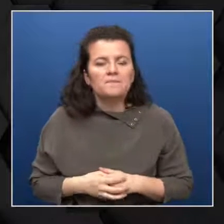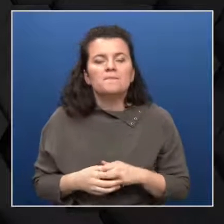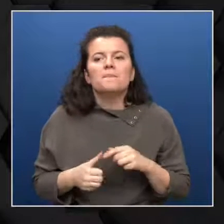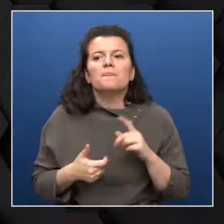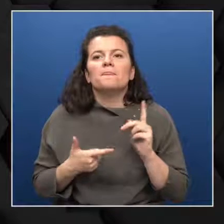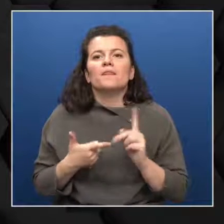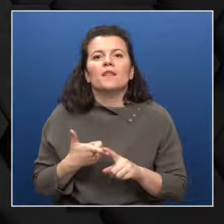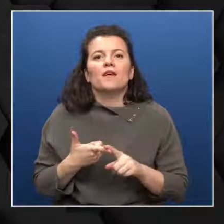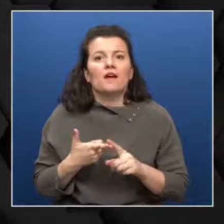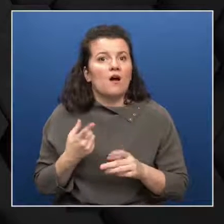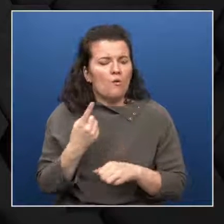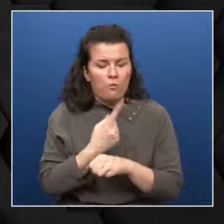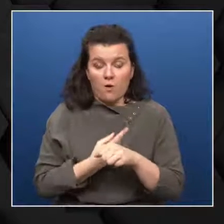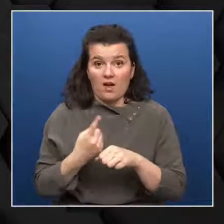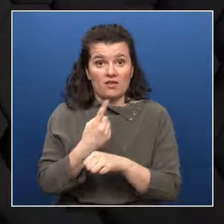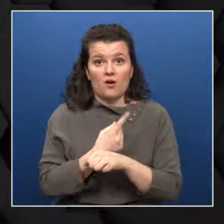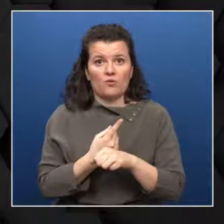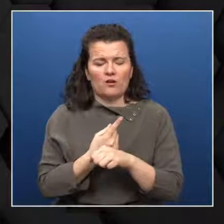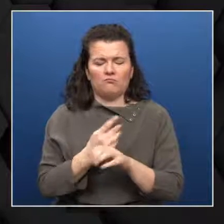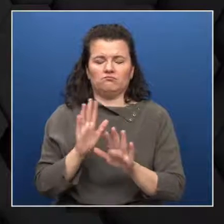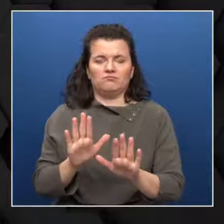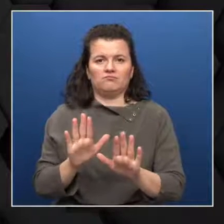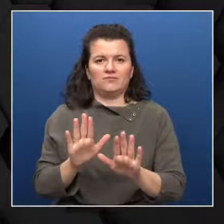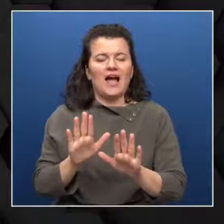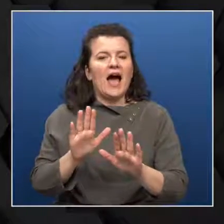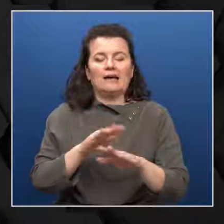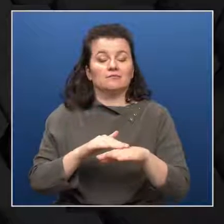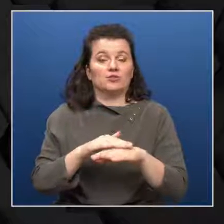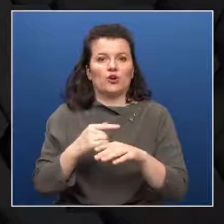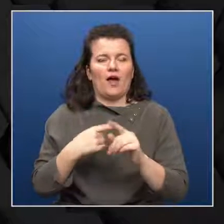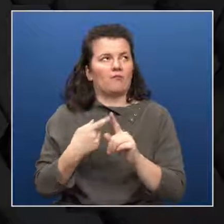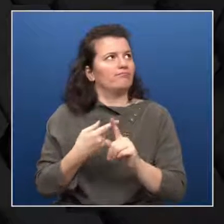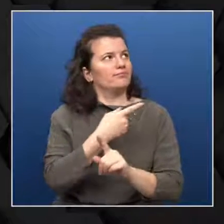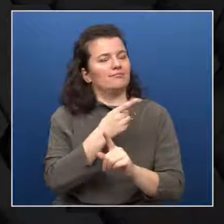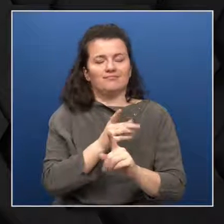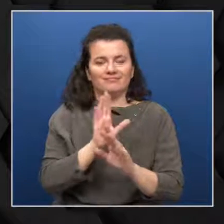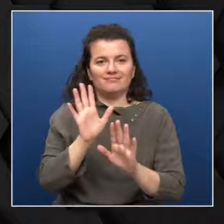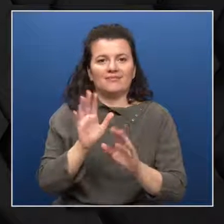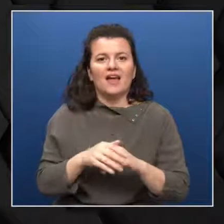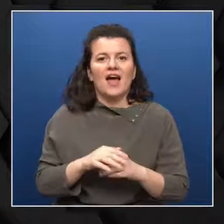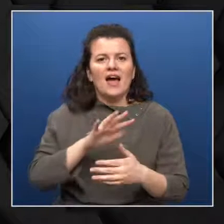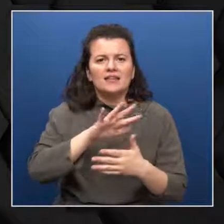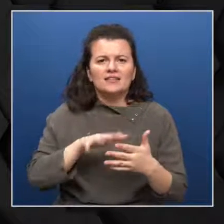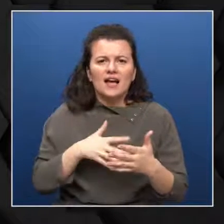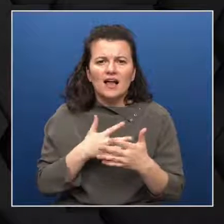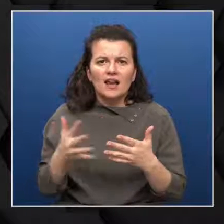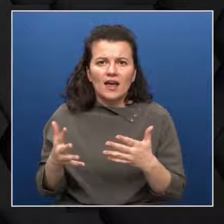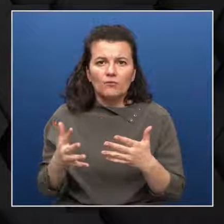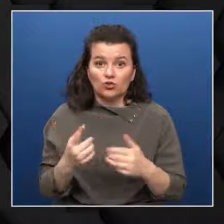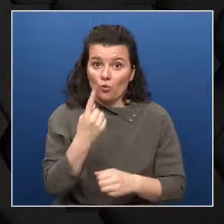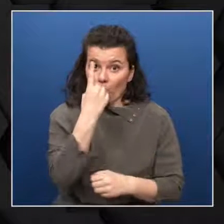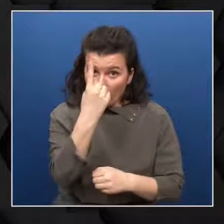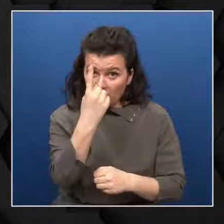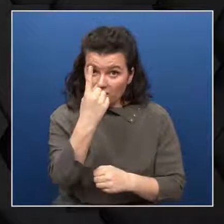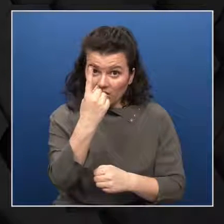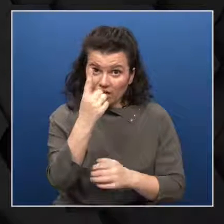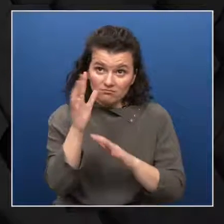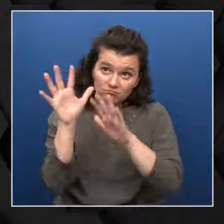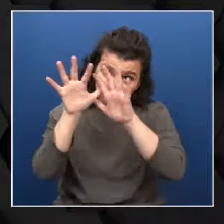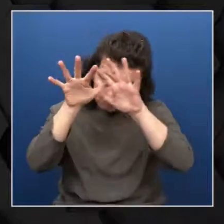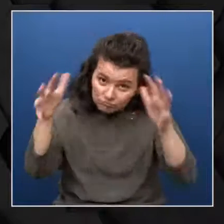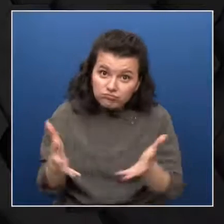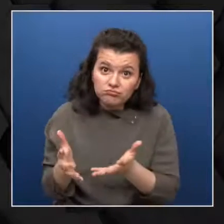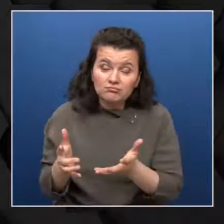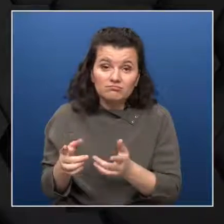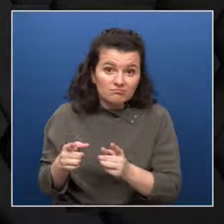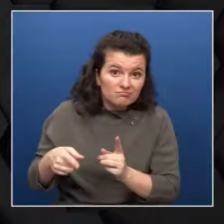set. First, let's go back a little. Sorry for being random. Sign language is not bilanguage. So that was